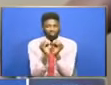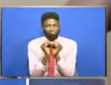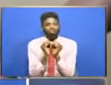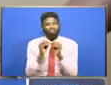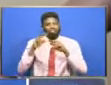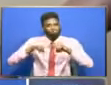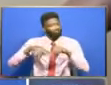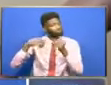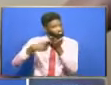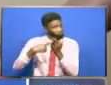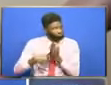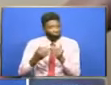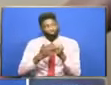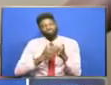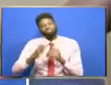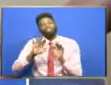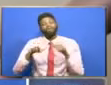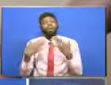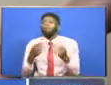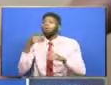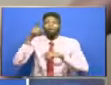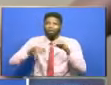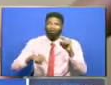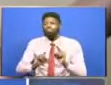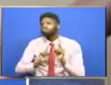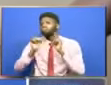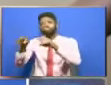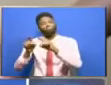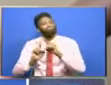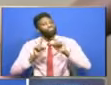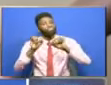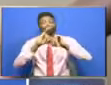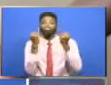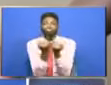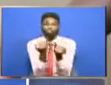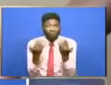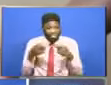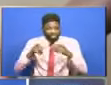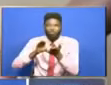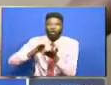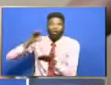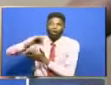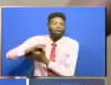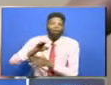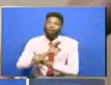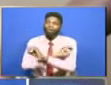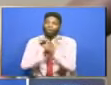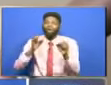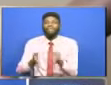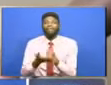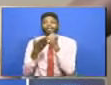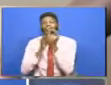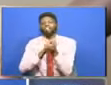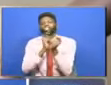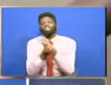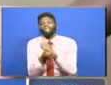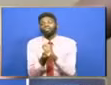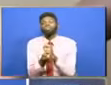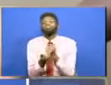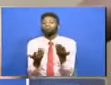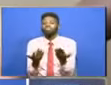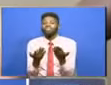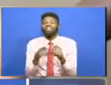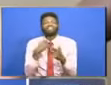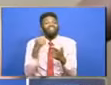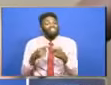forward. You cannot be just moving to institution where you have not provided funds for the adjustment, and then you are